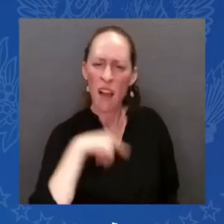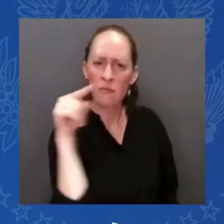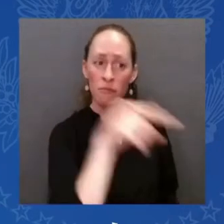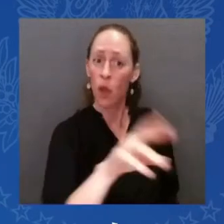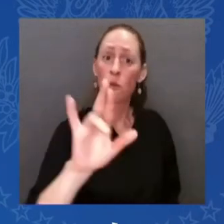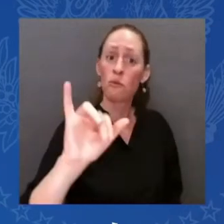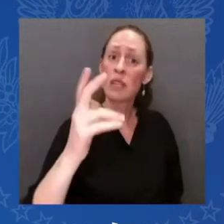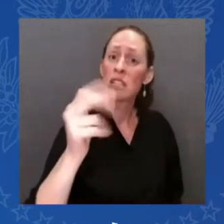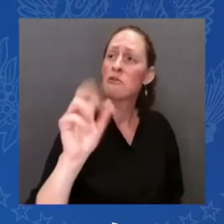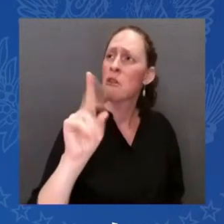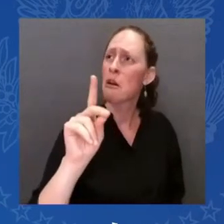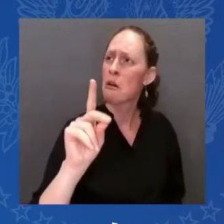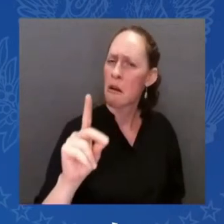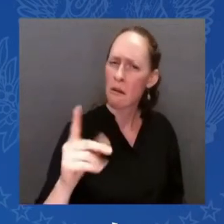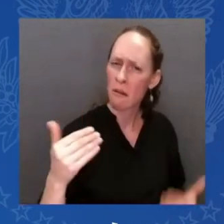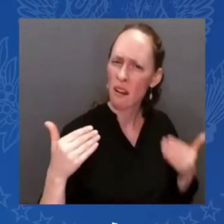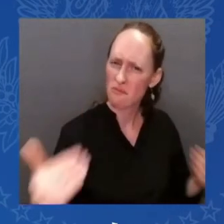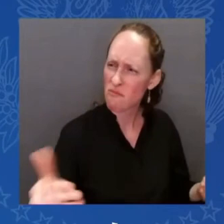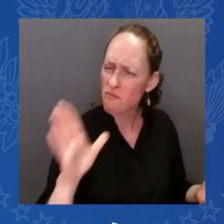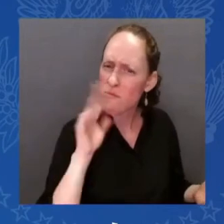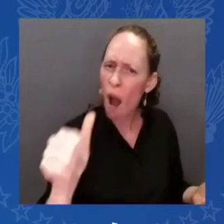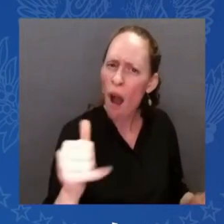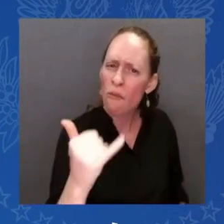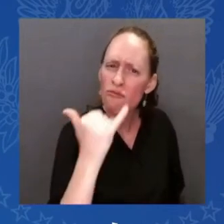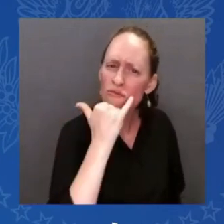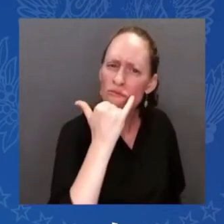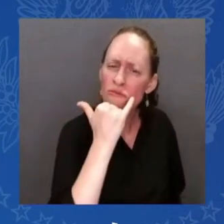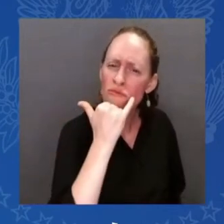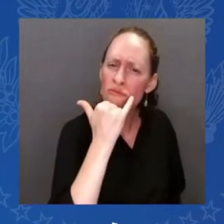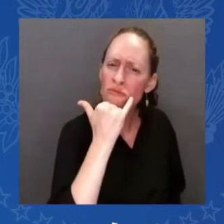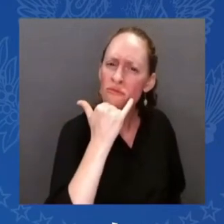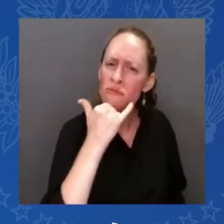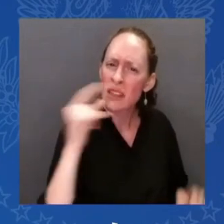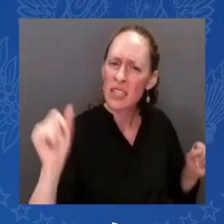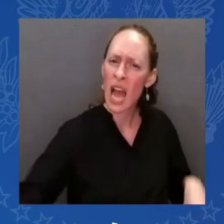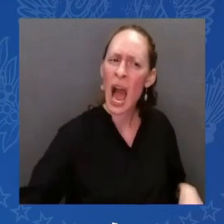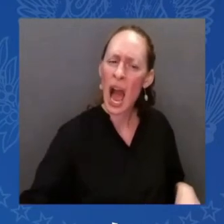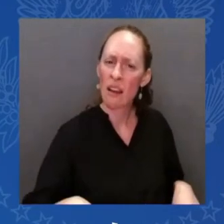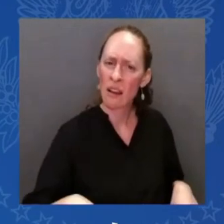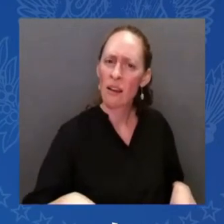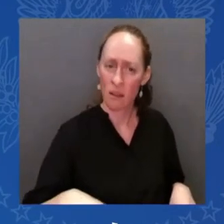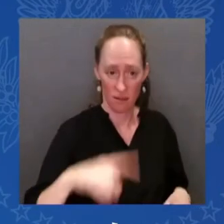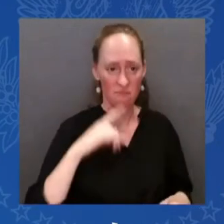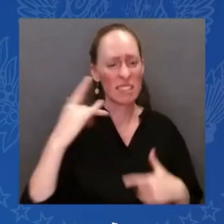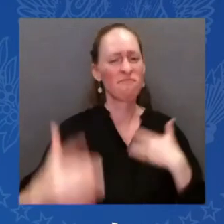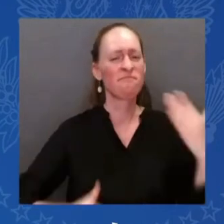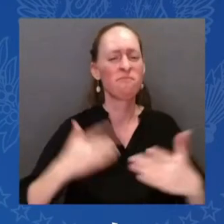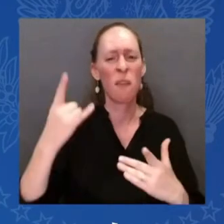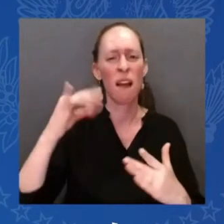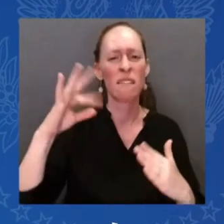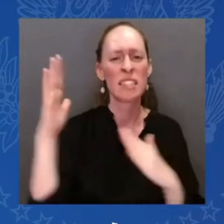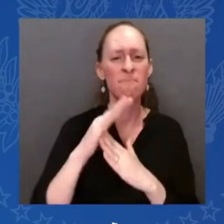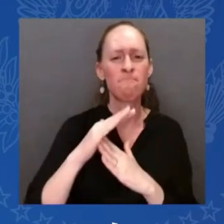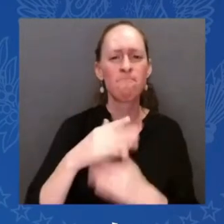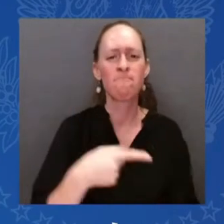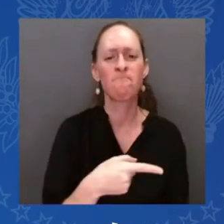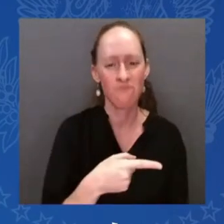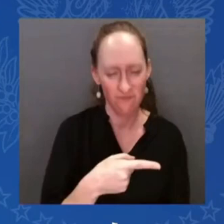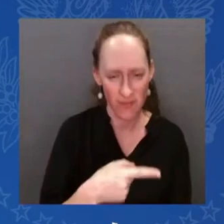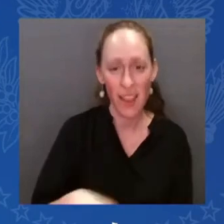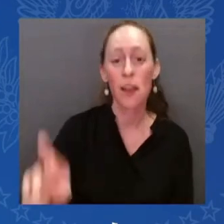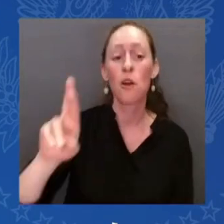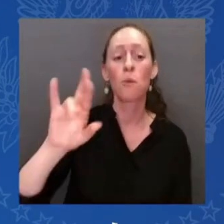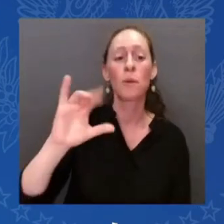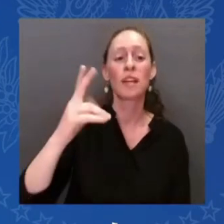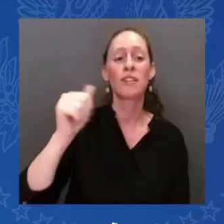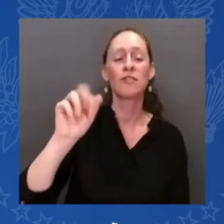So as you may have heard already, Richard Montañez disrupted the food industry in the 90s by channeling his Mexican-American heritage to